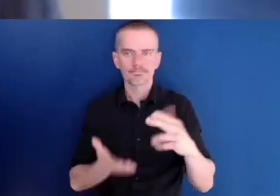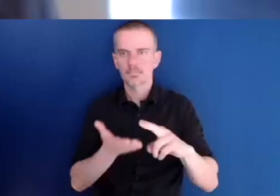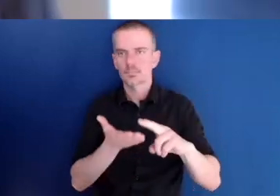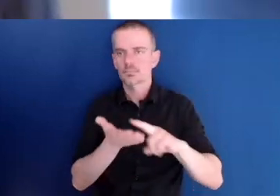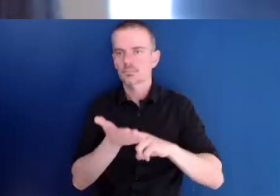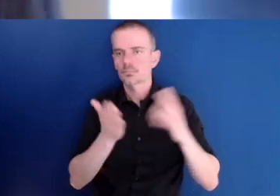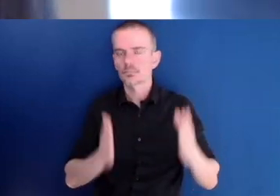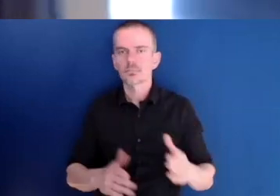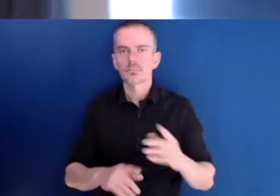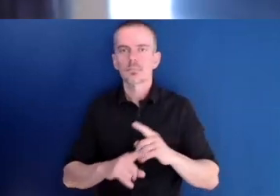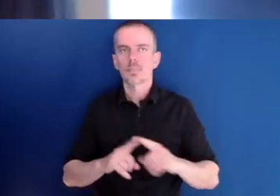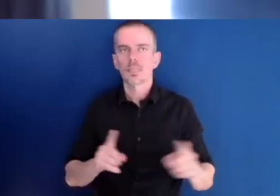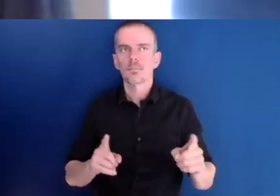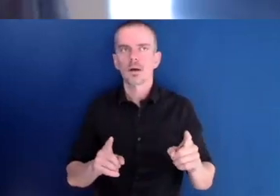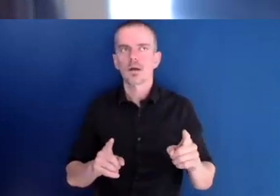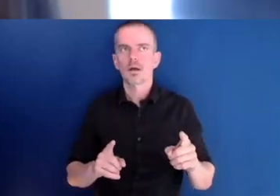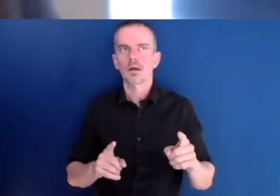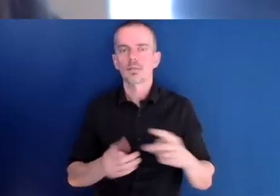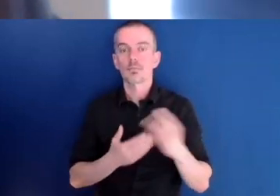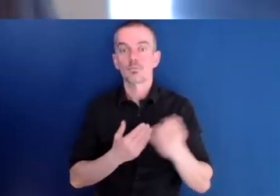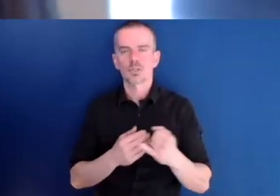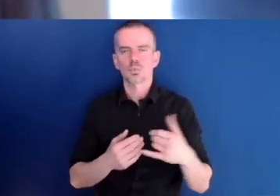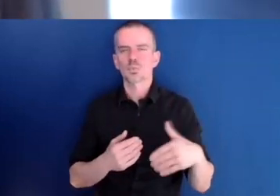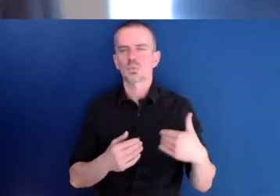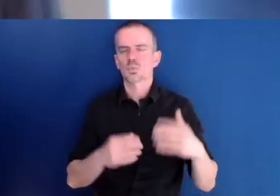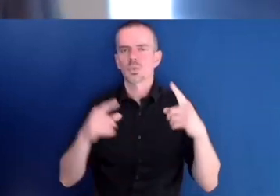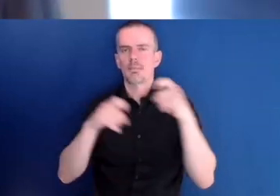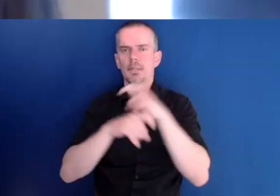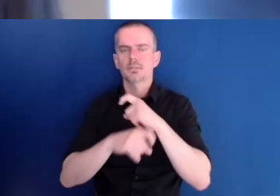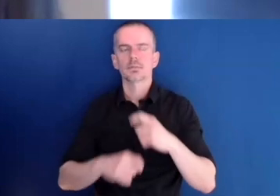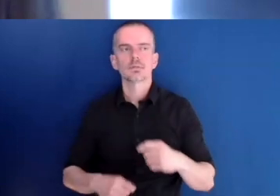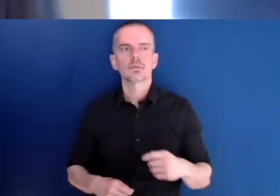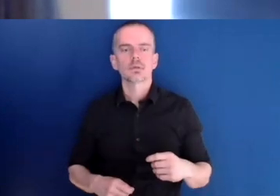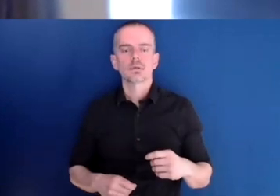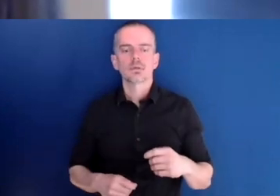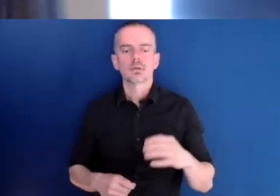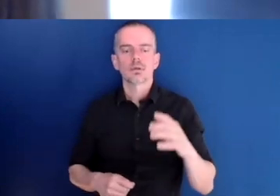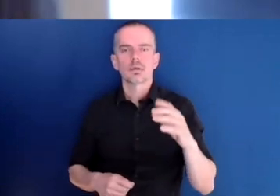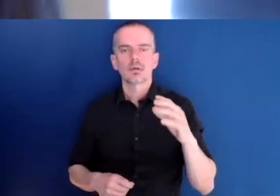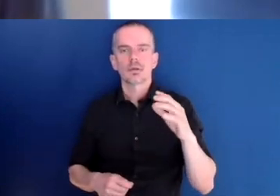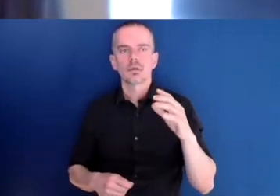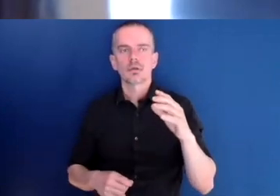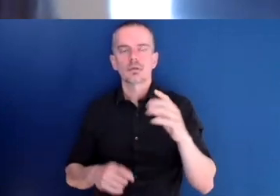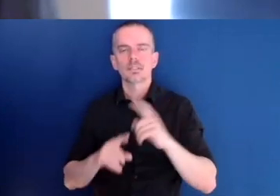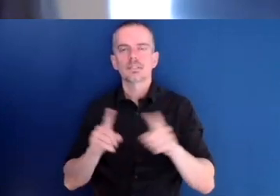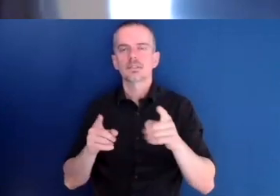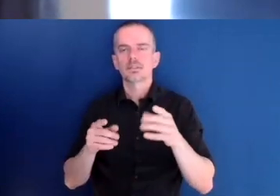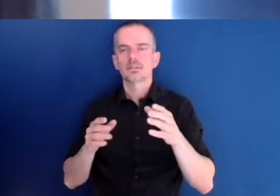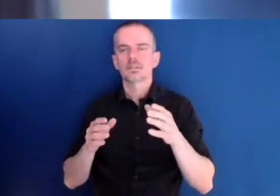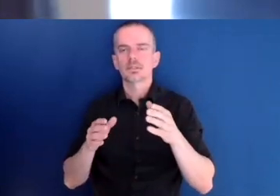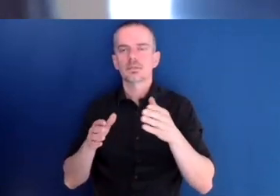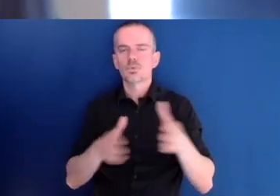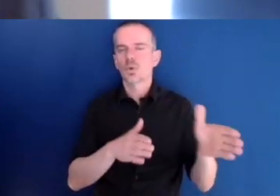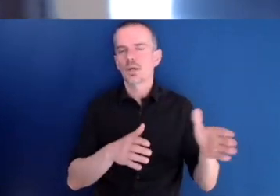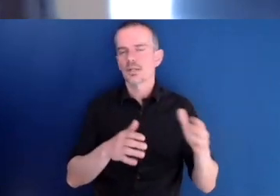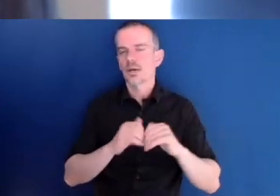but for a more complex project that has, there's different ways to approach the building of the project.